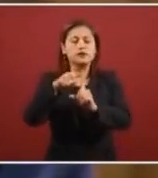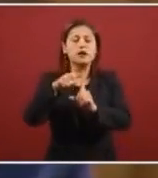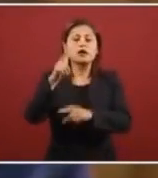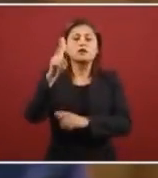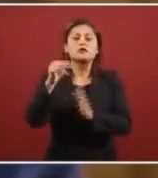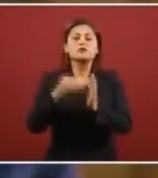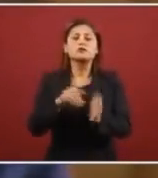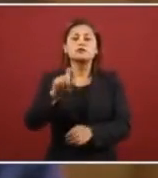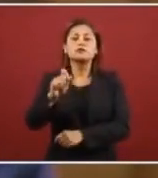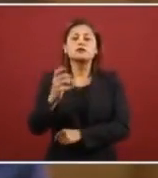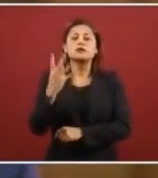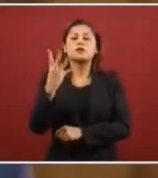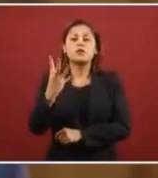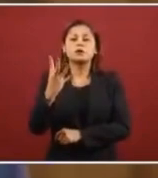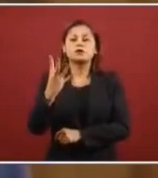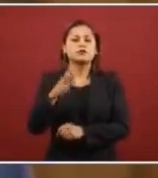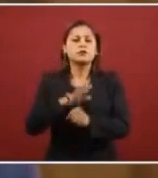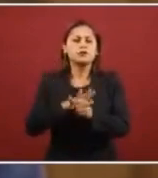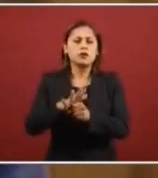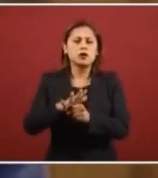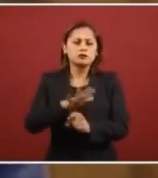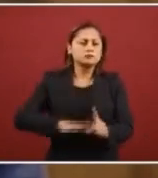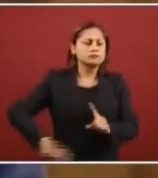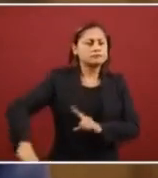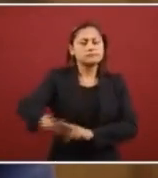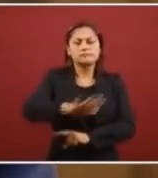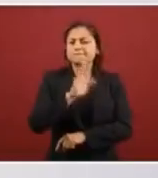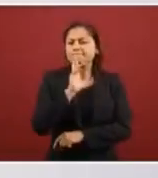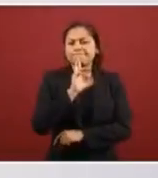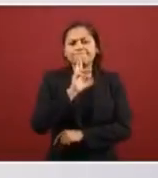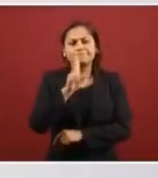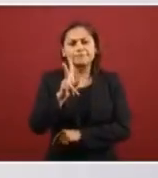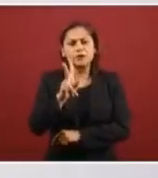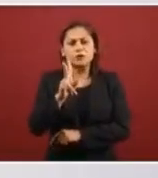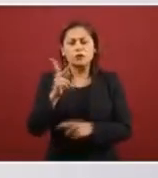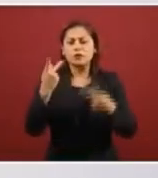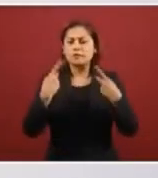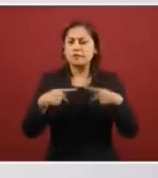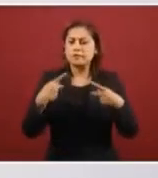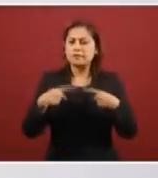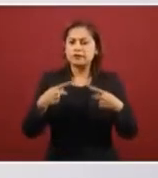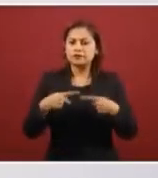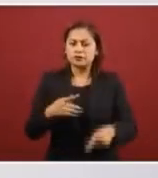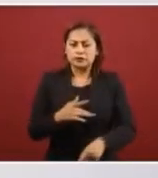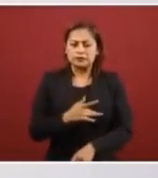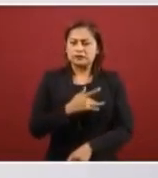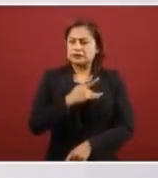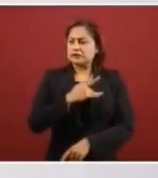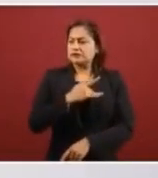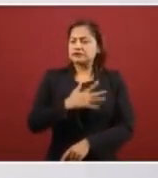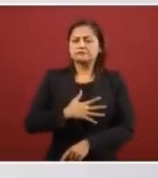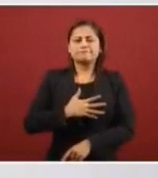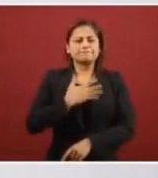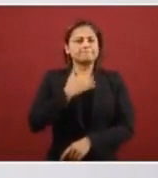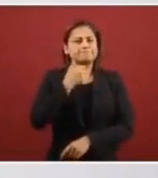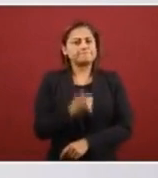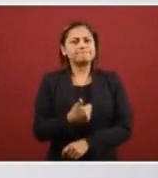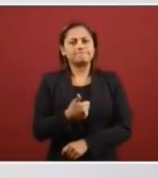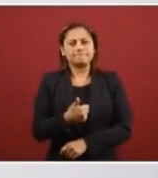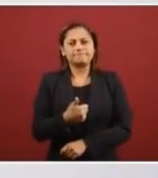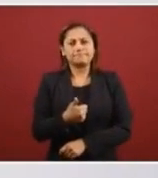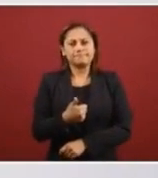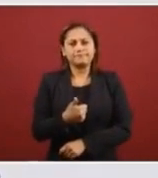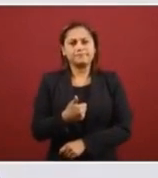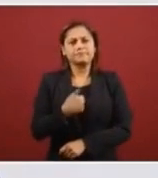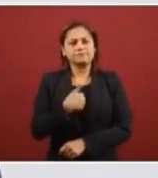2024 we have a better society that the population being a better in a better state of